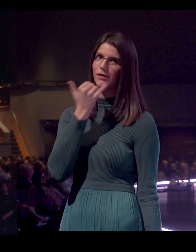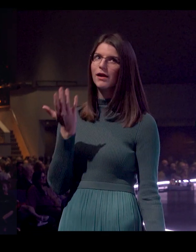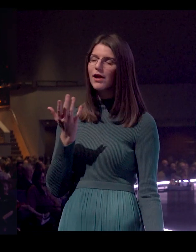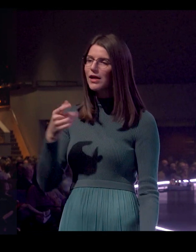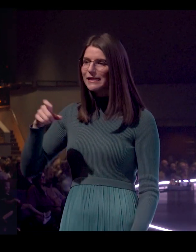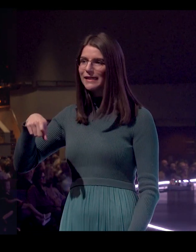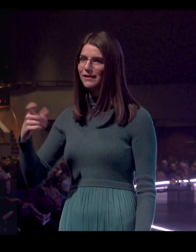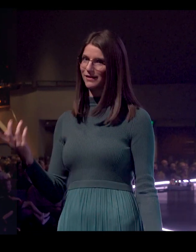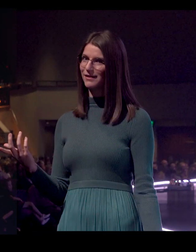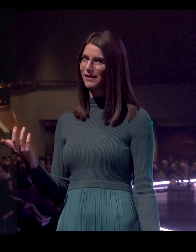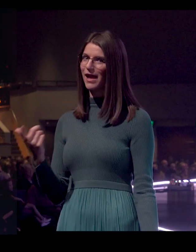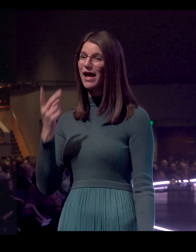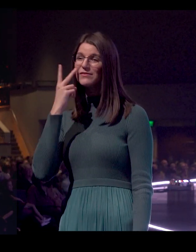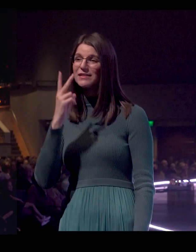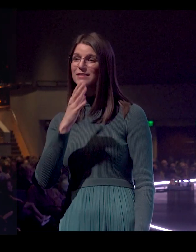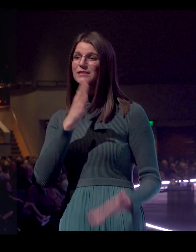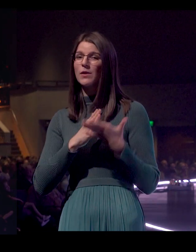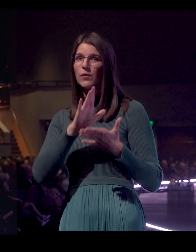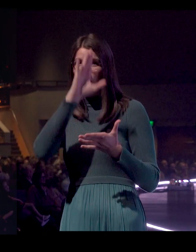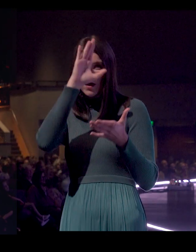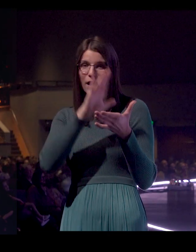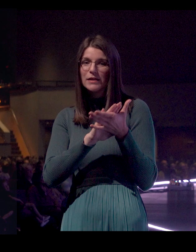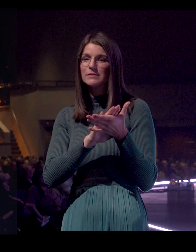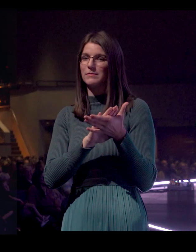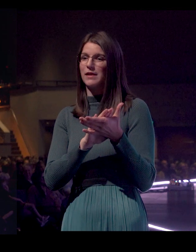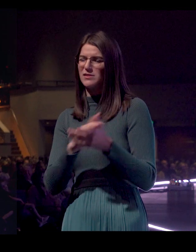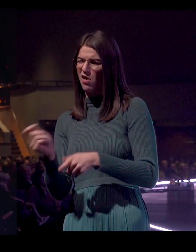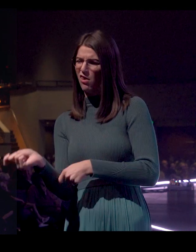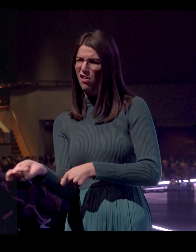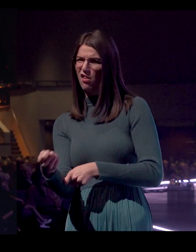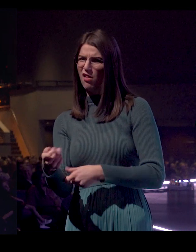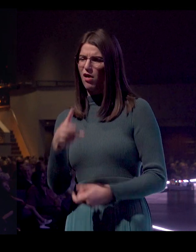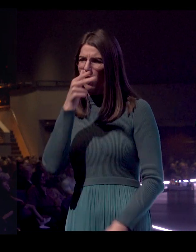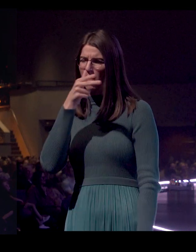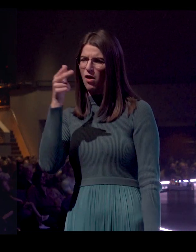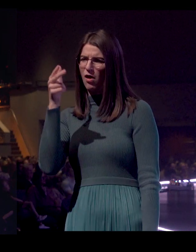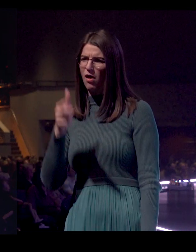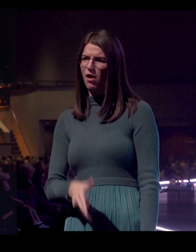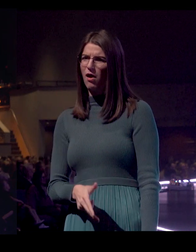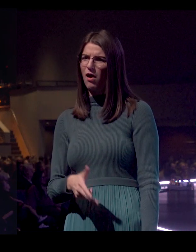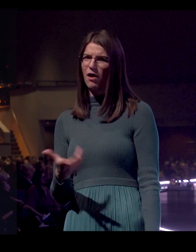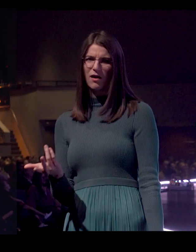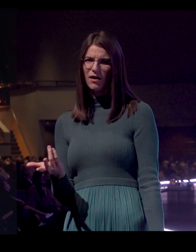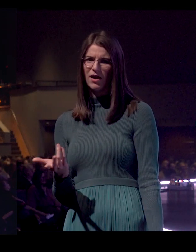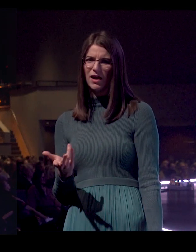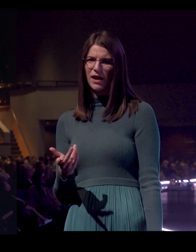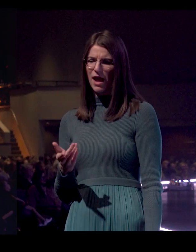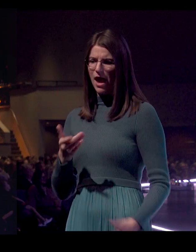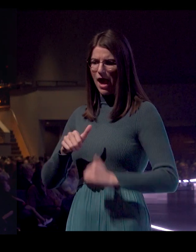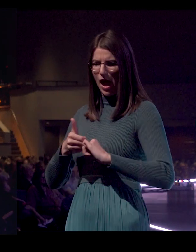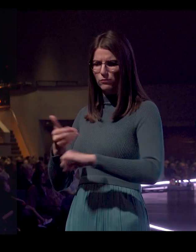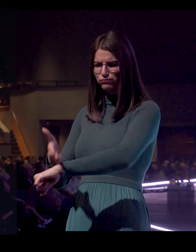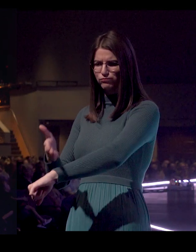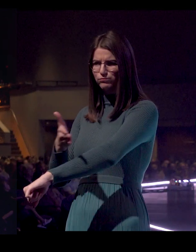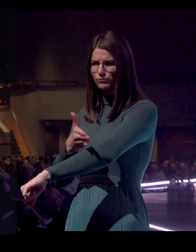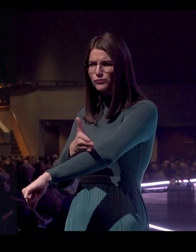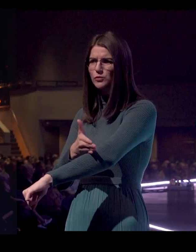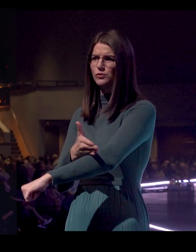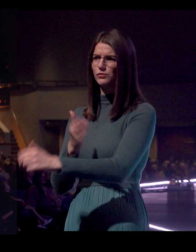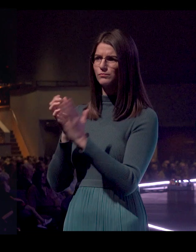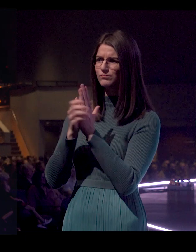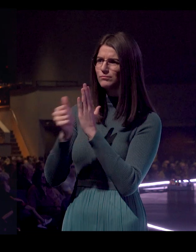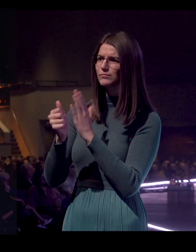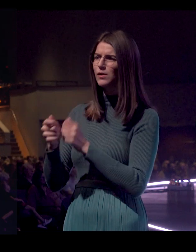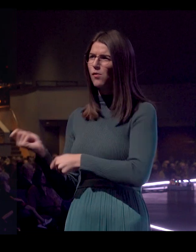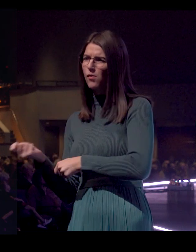golf balls, and how on earth is he supposed to improve his driving distance without the right equipment? This is absolutely a